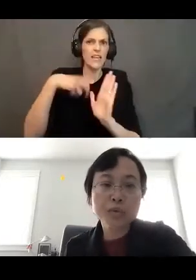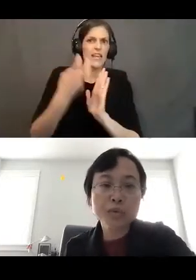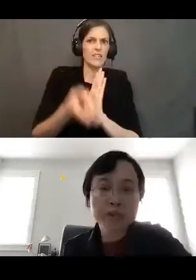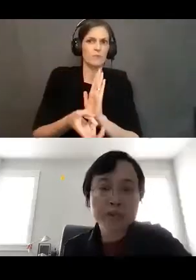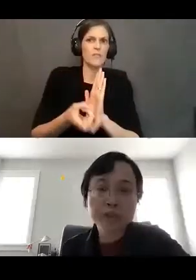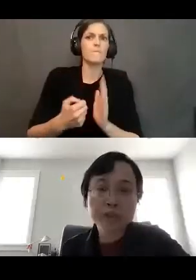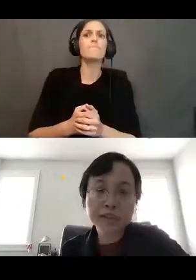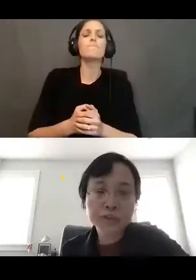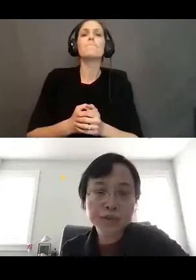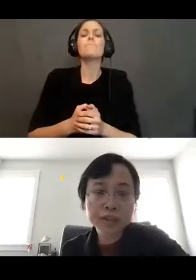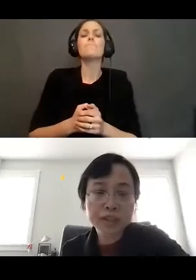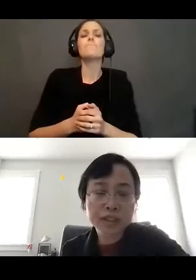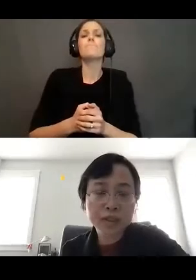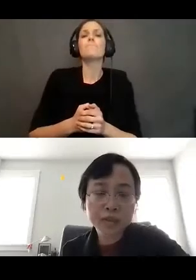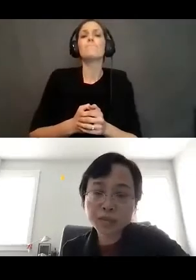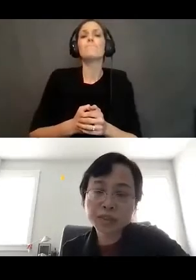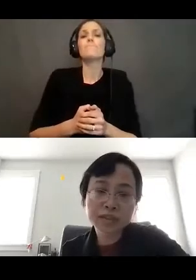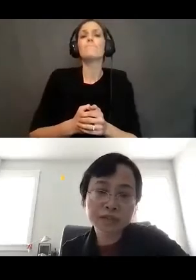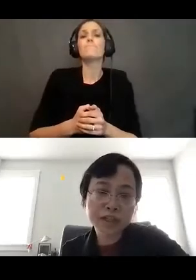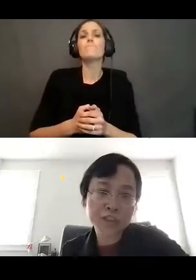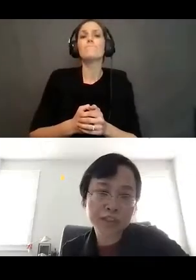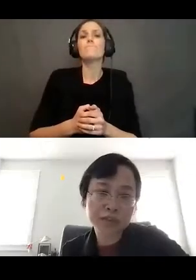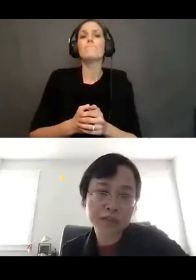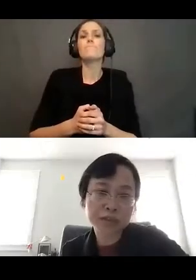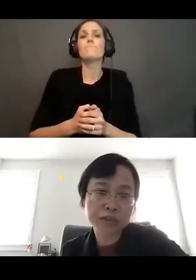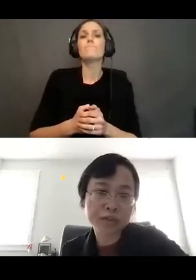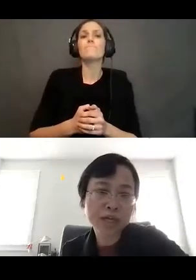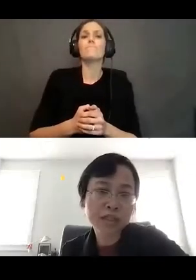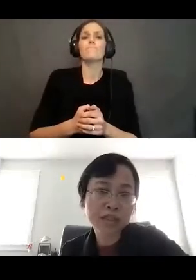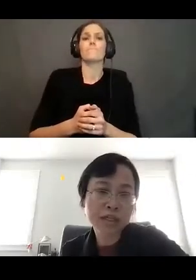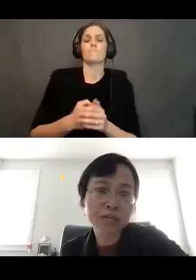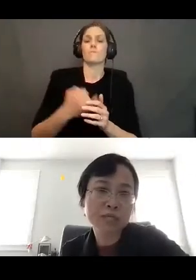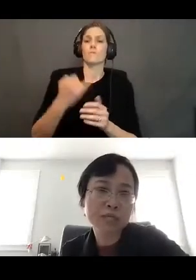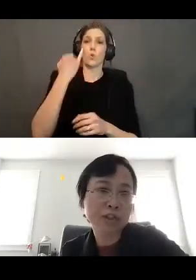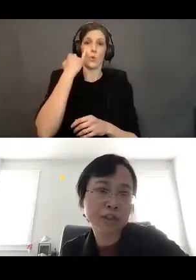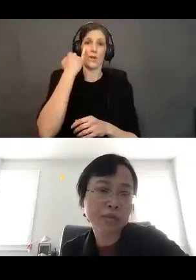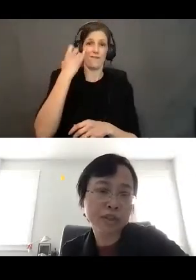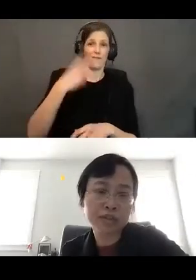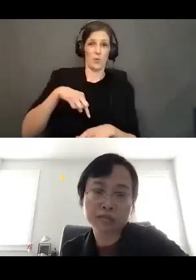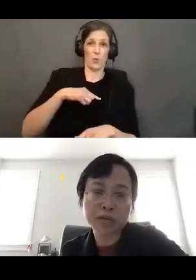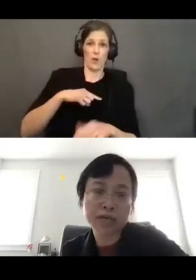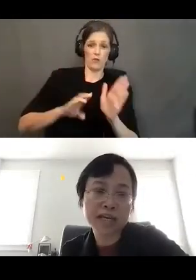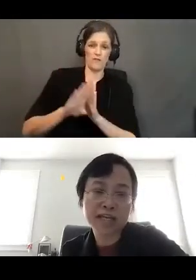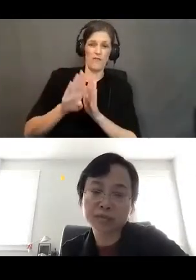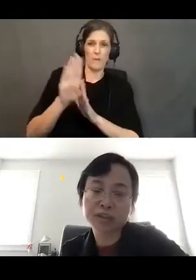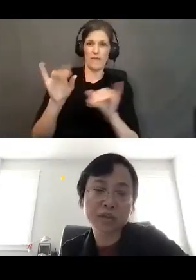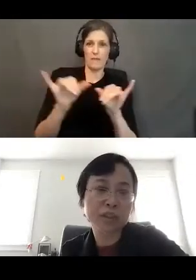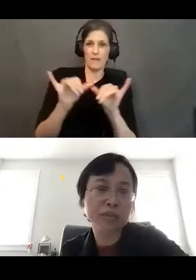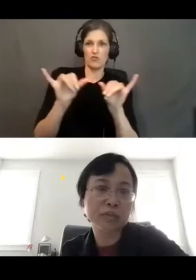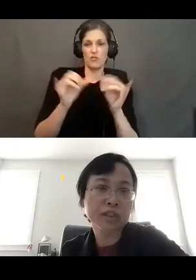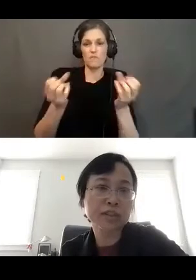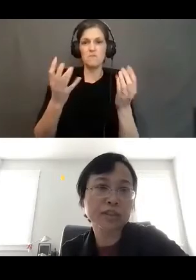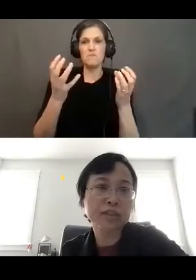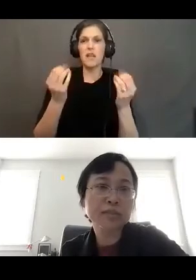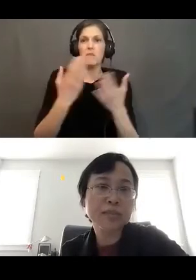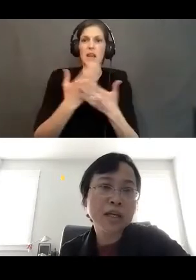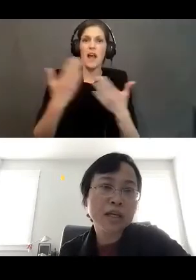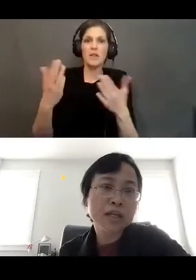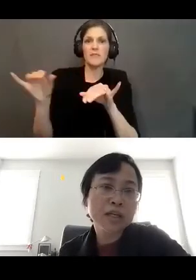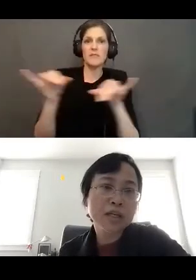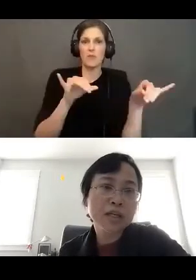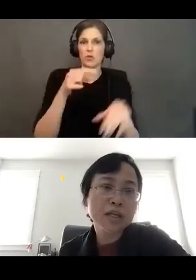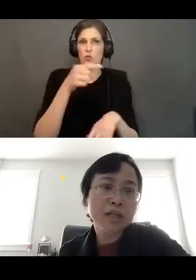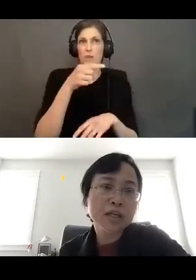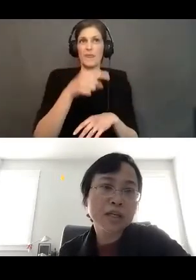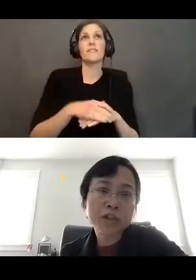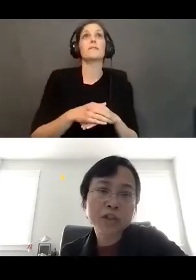So if we going with this fashion to construct our measure with many items similar to this, to